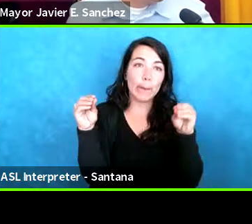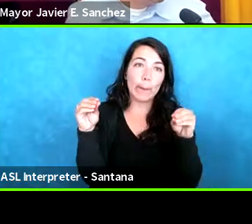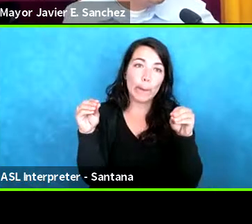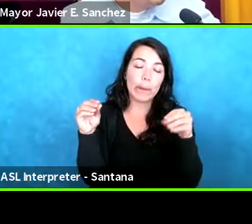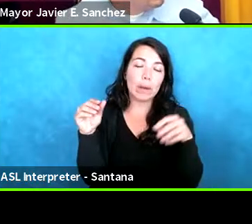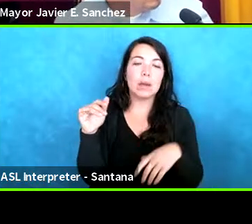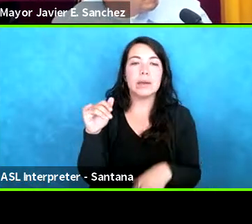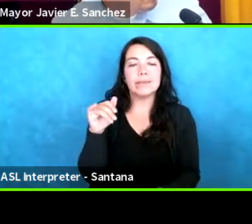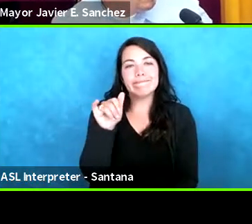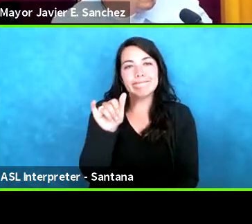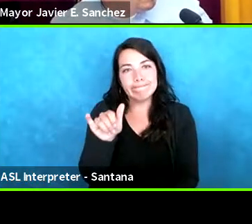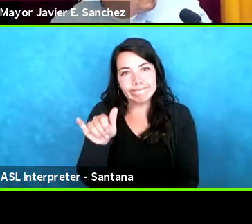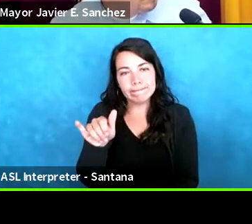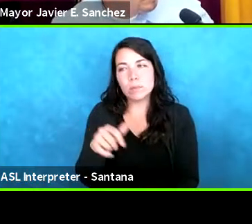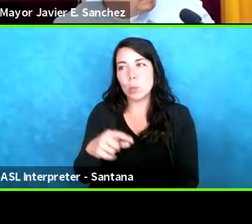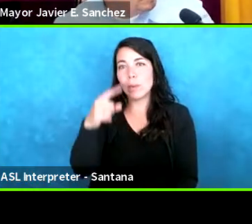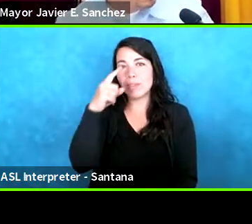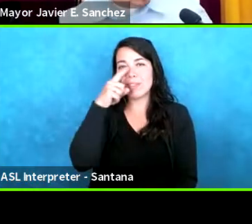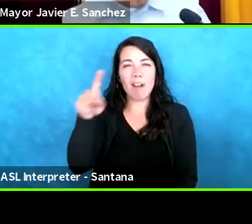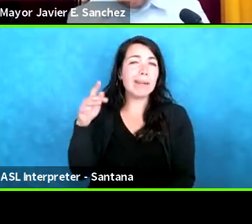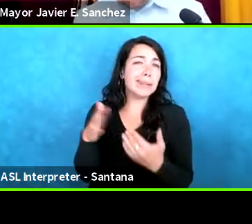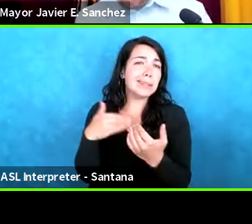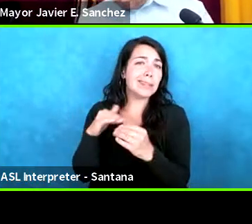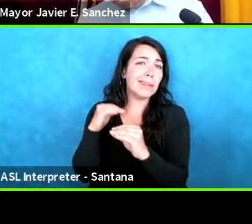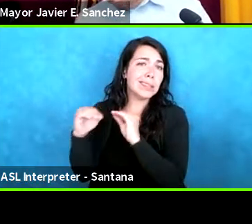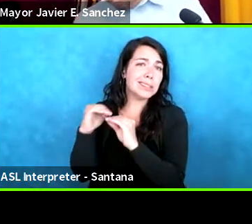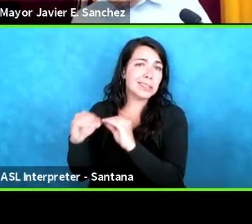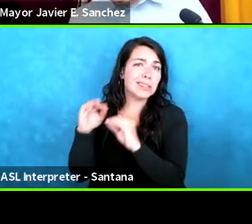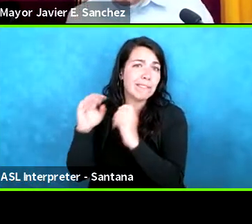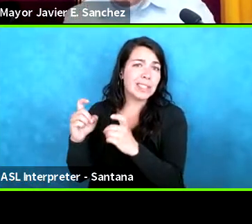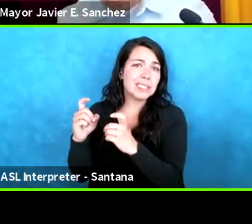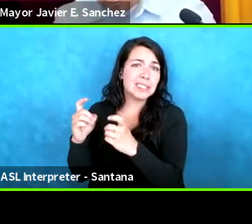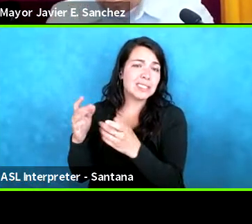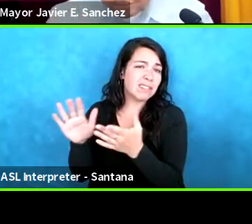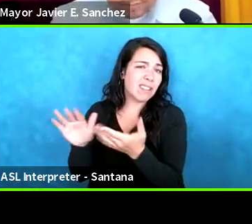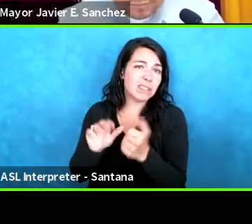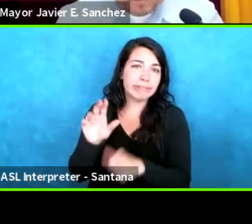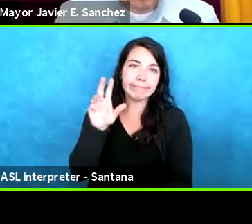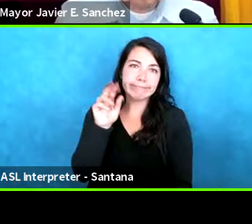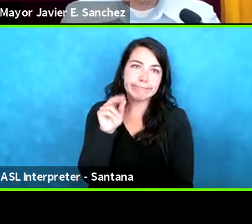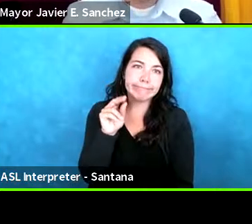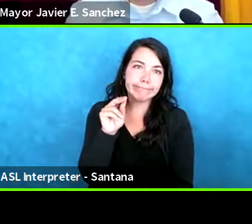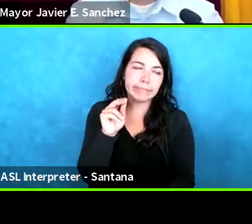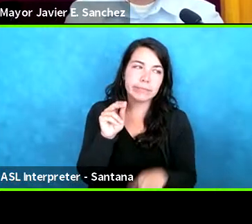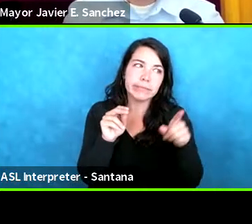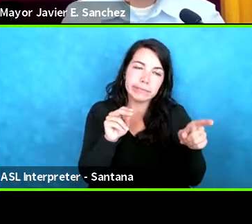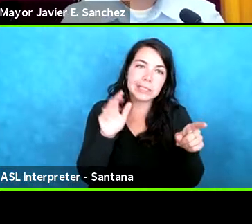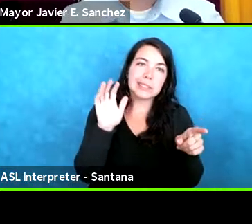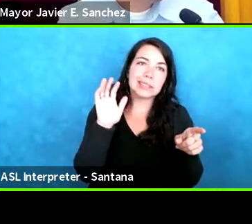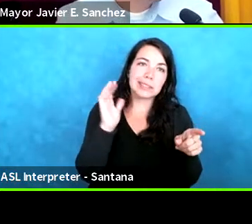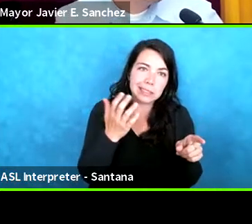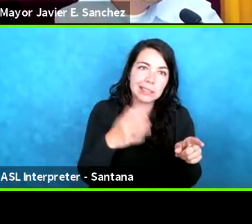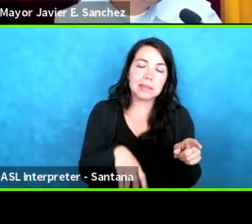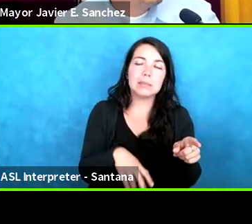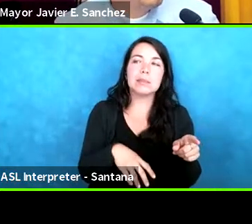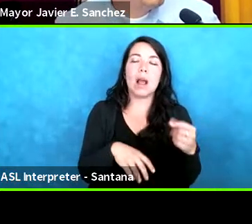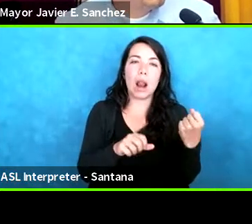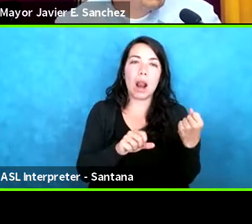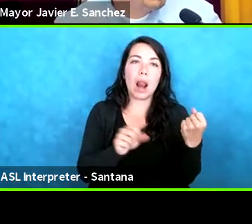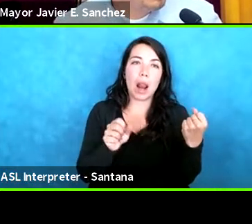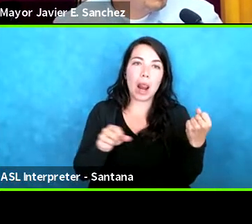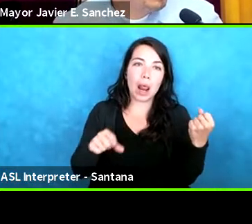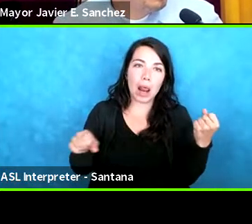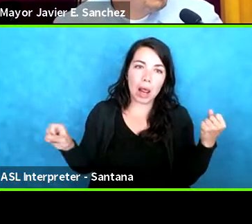Jimenez, that they were able to tend to that and get that quickly. So after further evaluation and